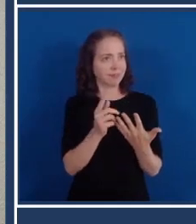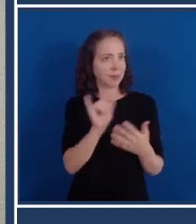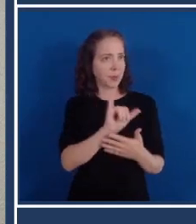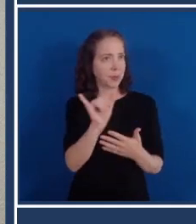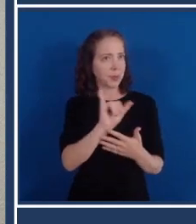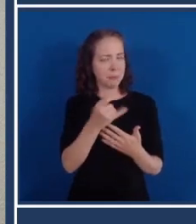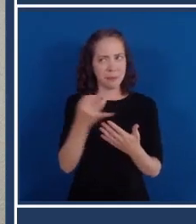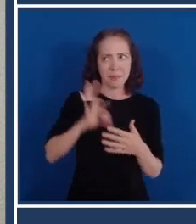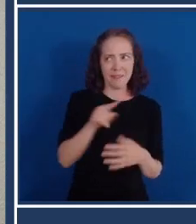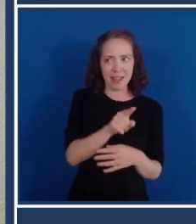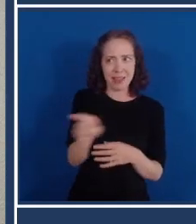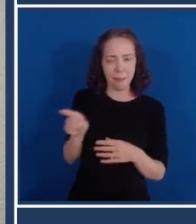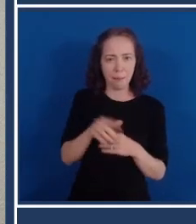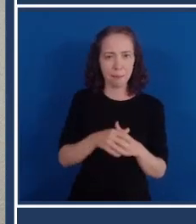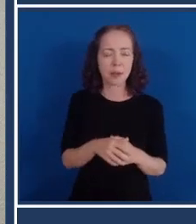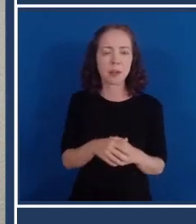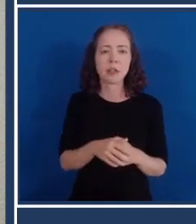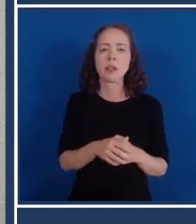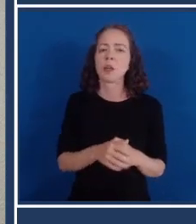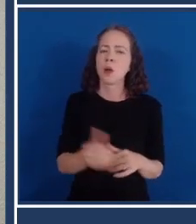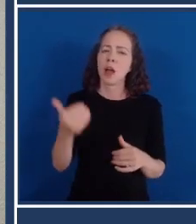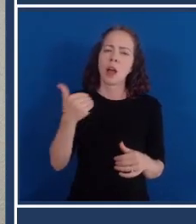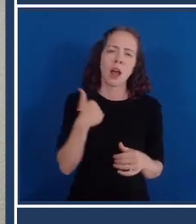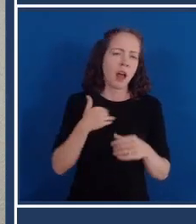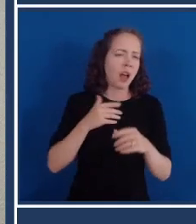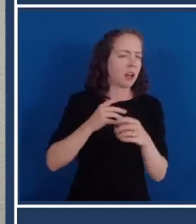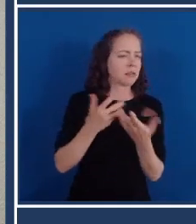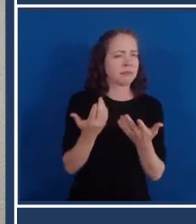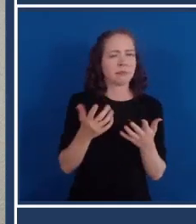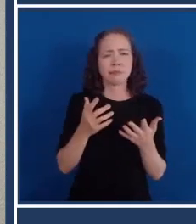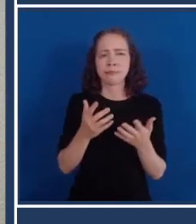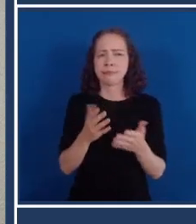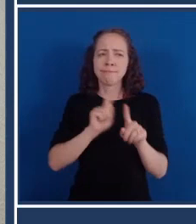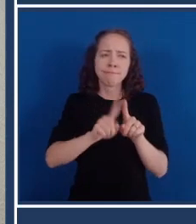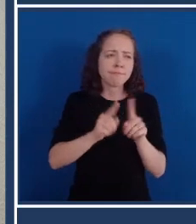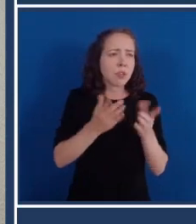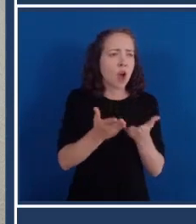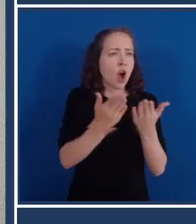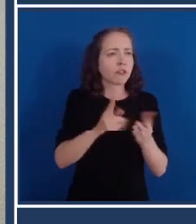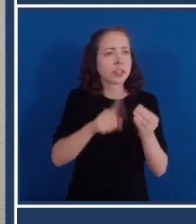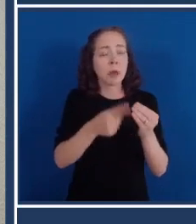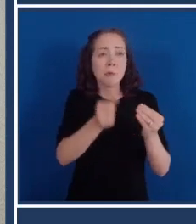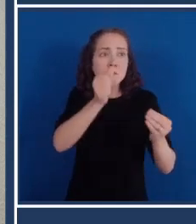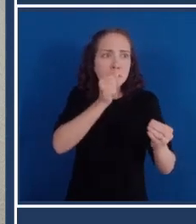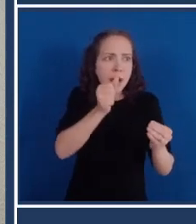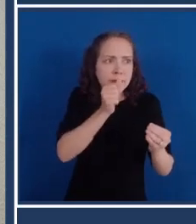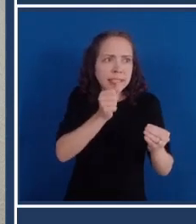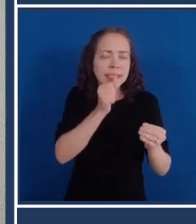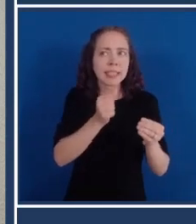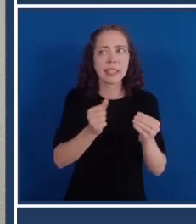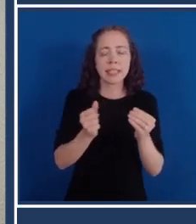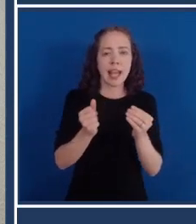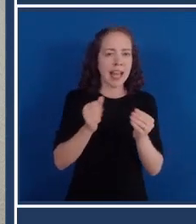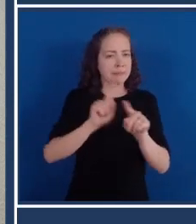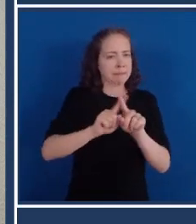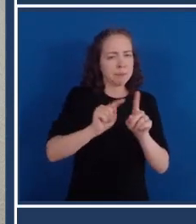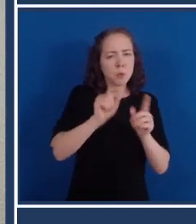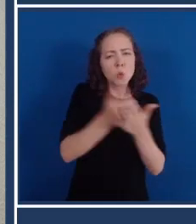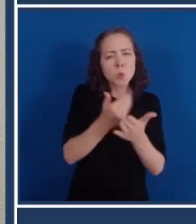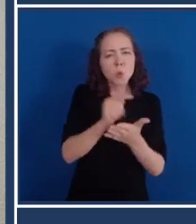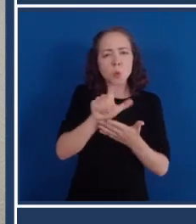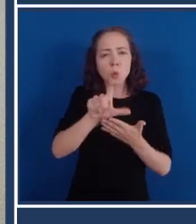a fairness offering, differential privacy, and a variety of other new tools that are